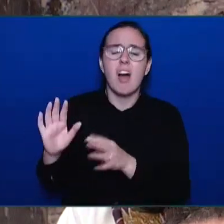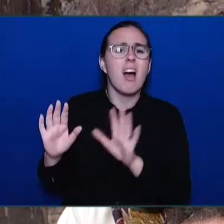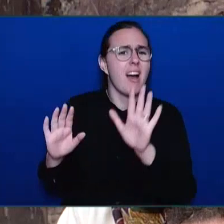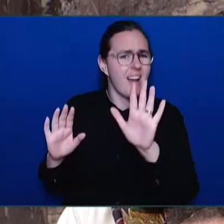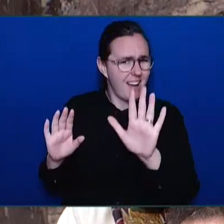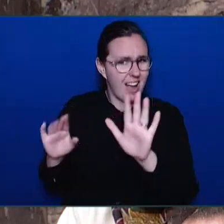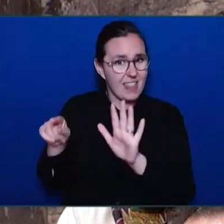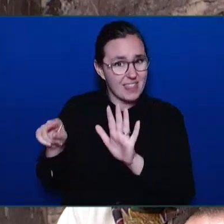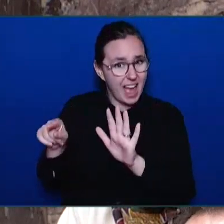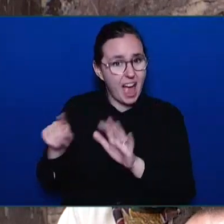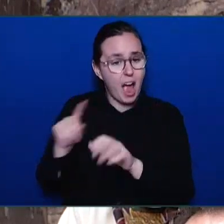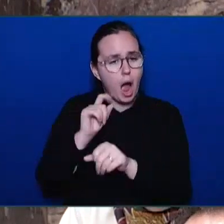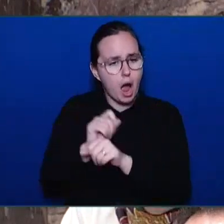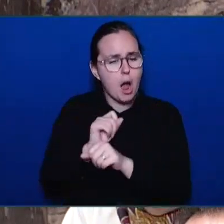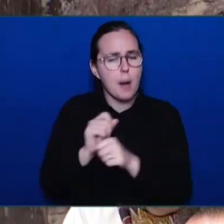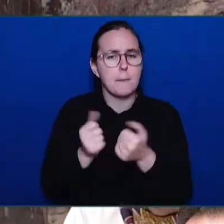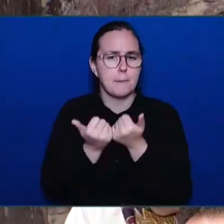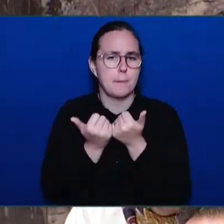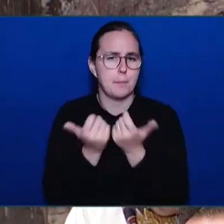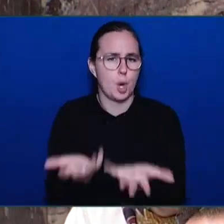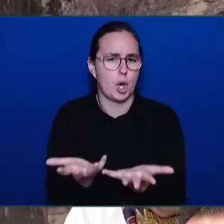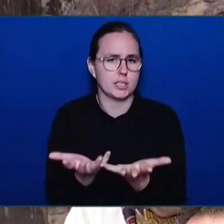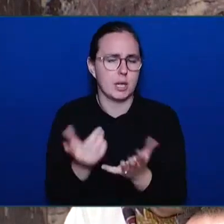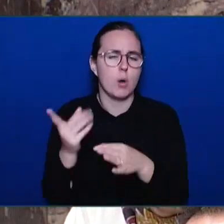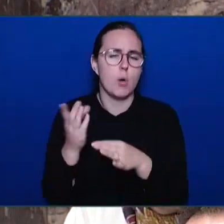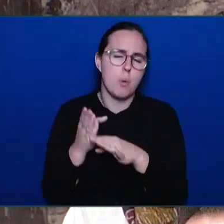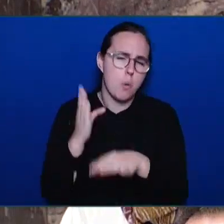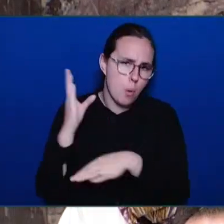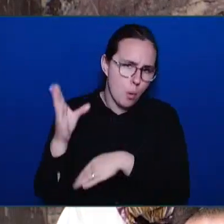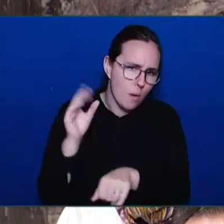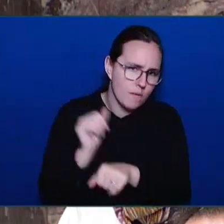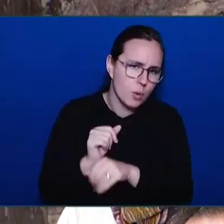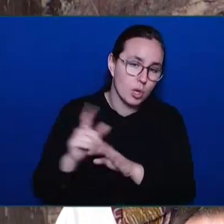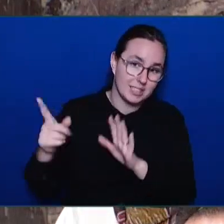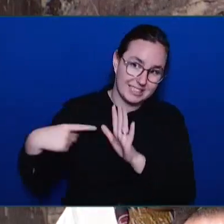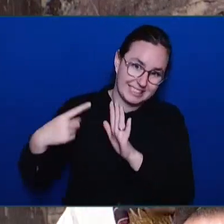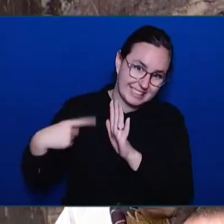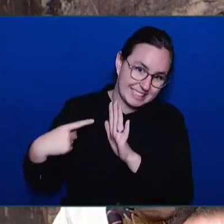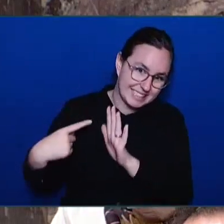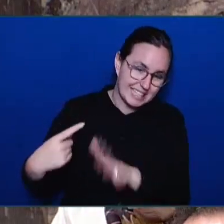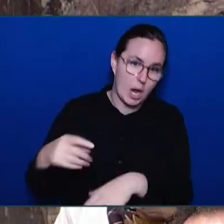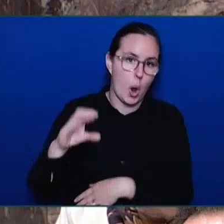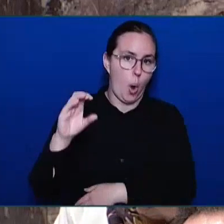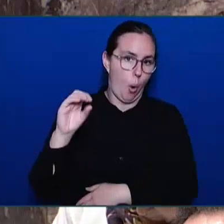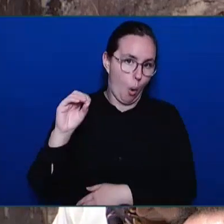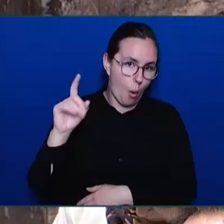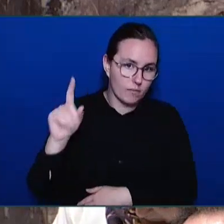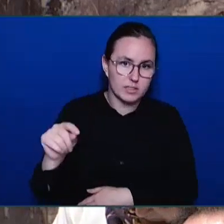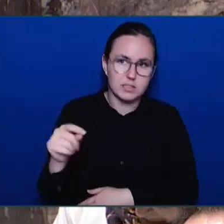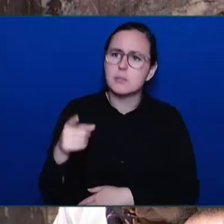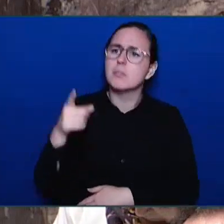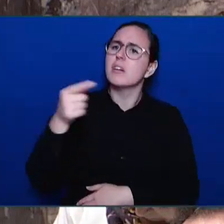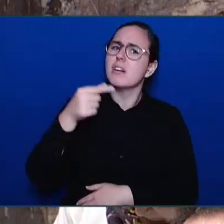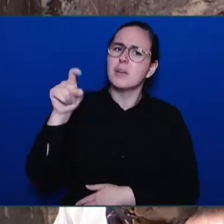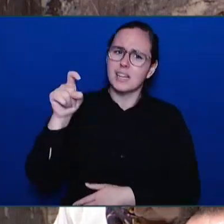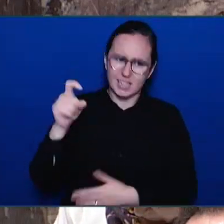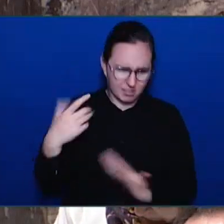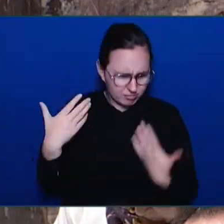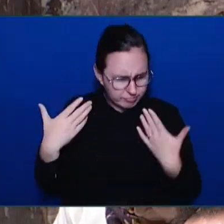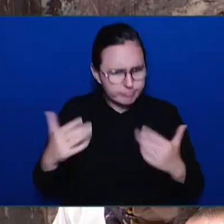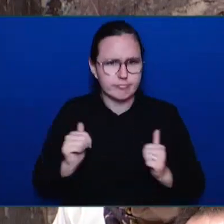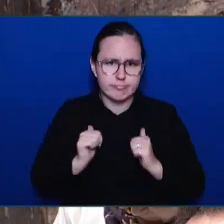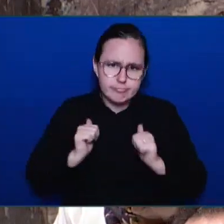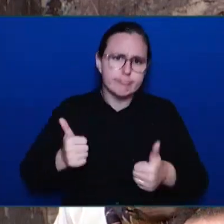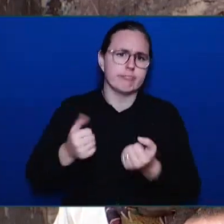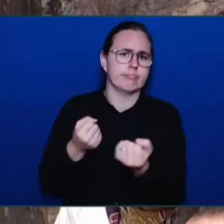of Merritt are worried, and rightly so, and they are fed up that they don't even have the